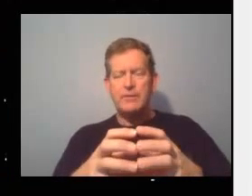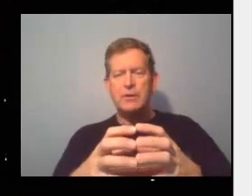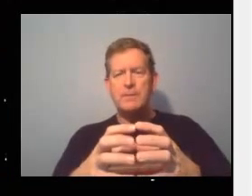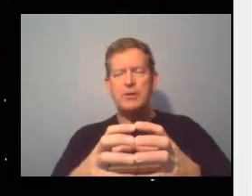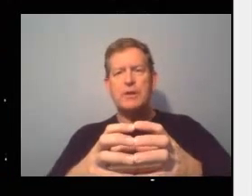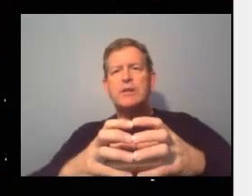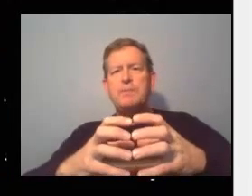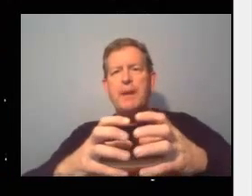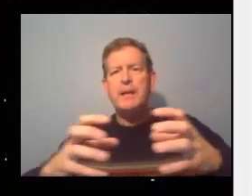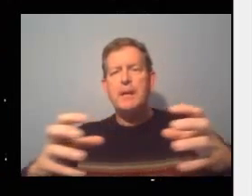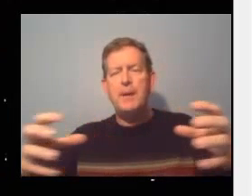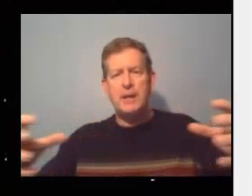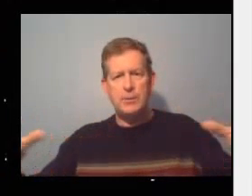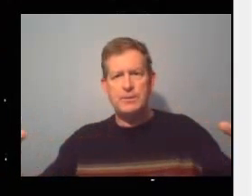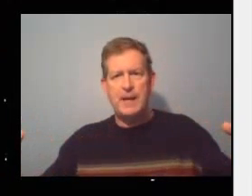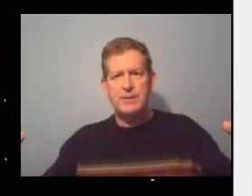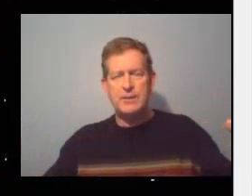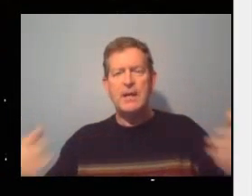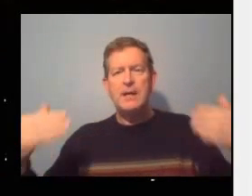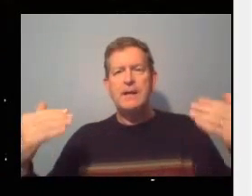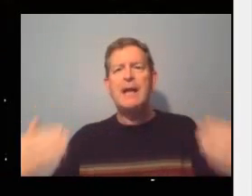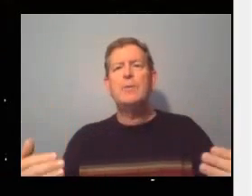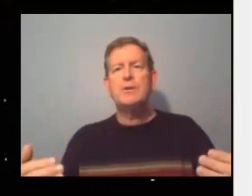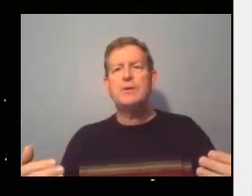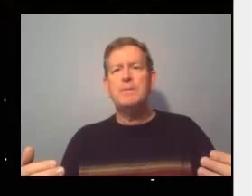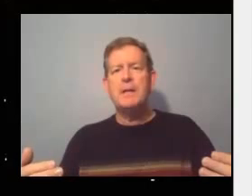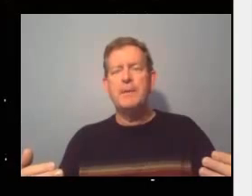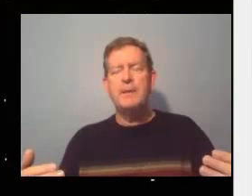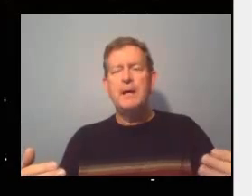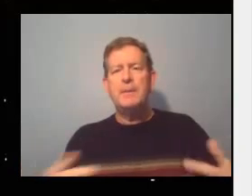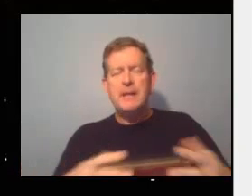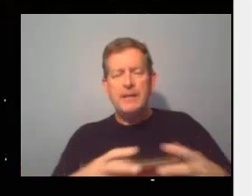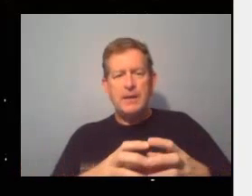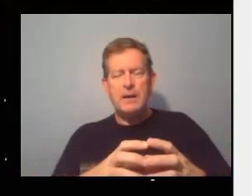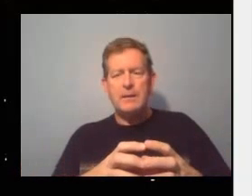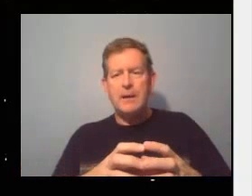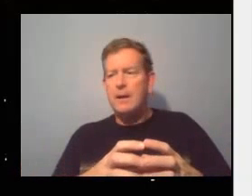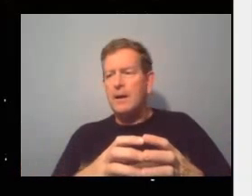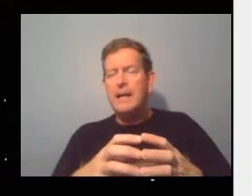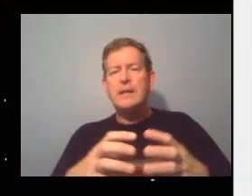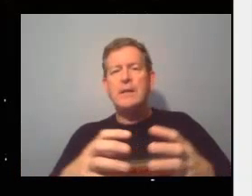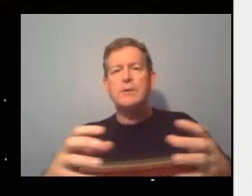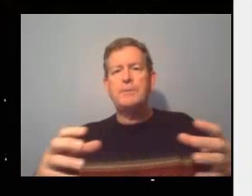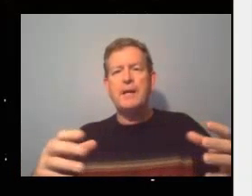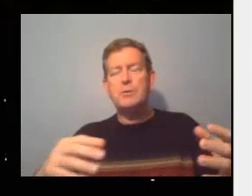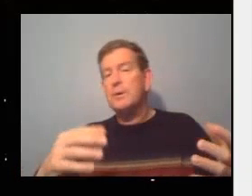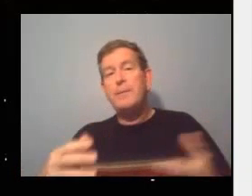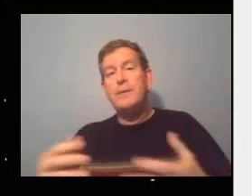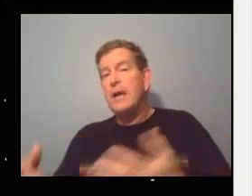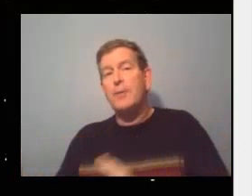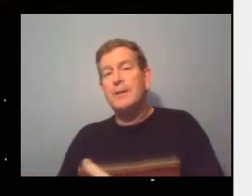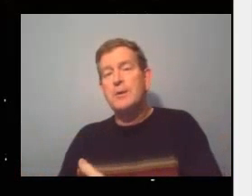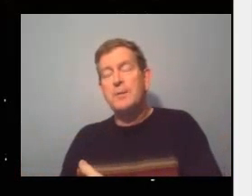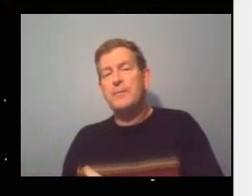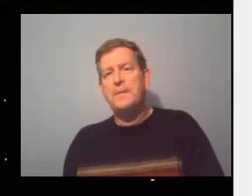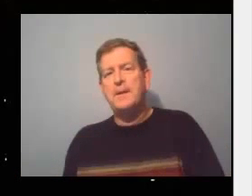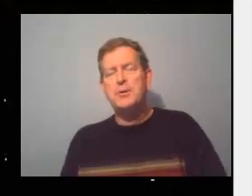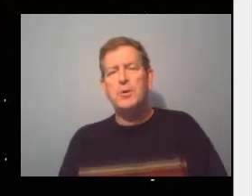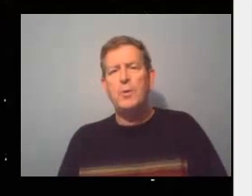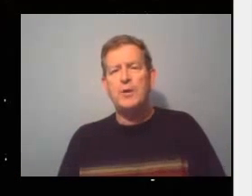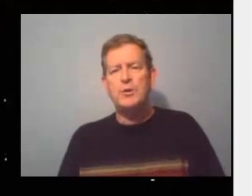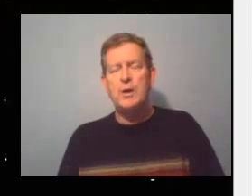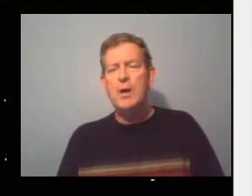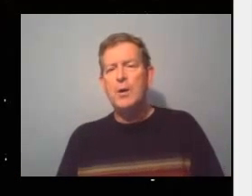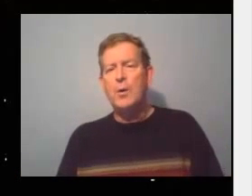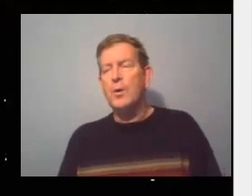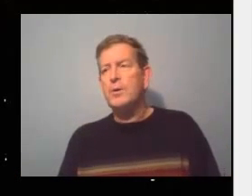of, like I just mentioned, expanding upon your responses, not doing just the minimum, but giving a lengthy response where you maybe digress a little bit from the